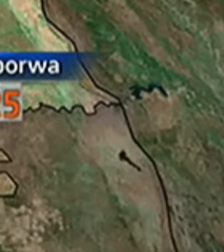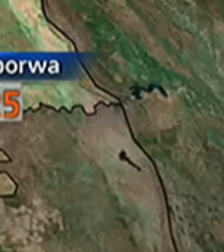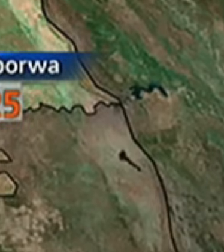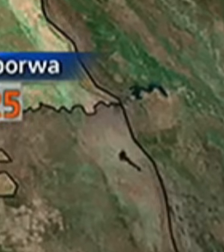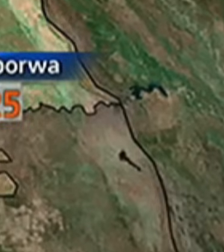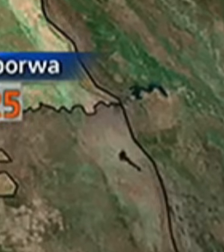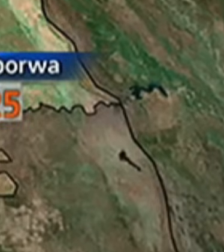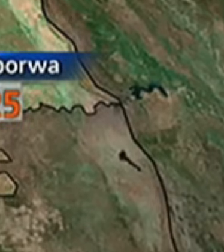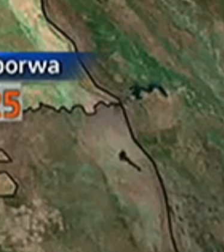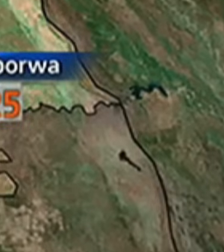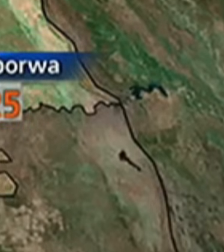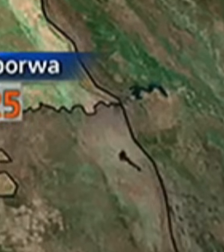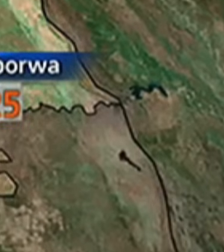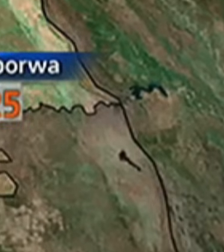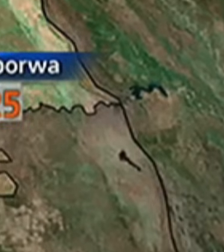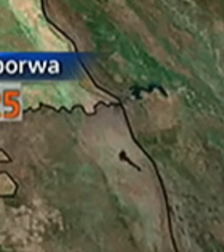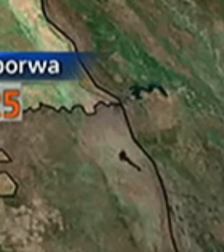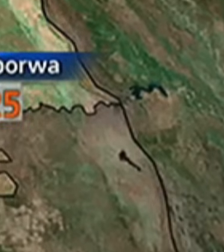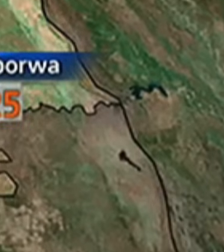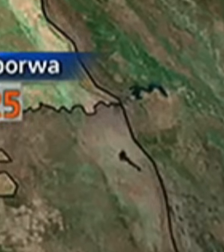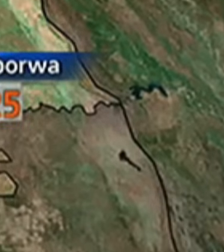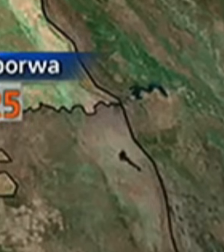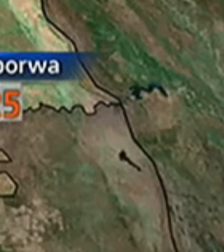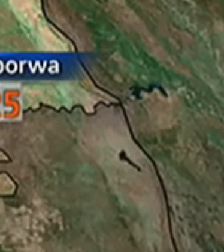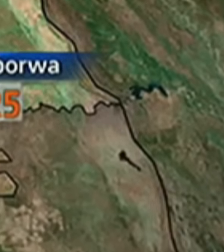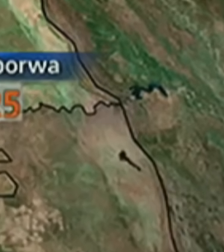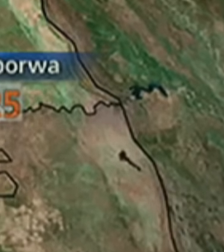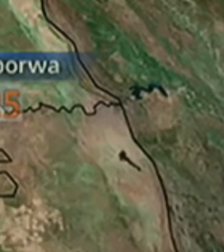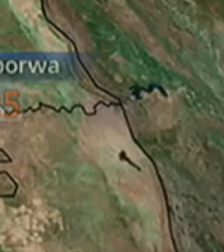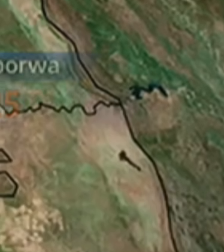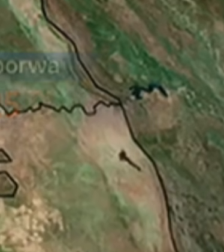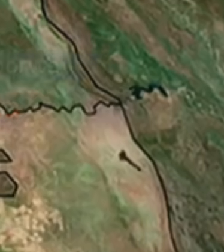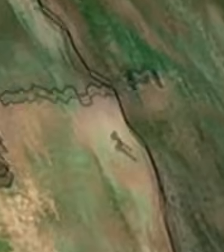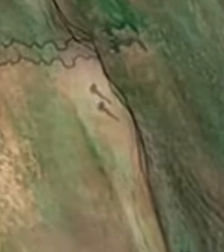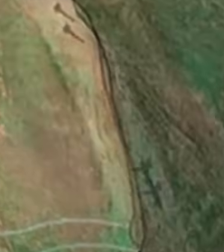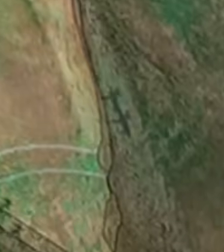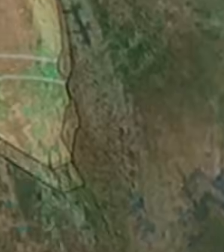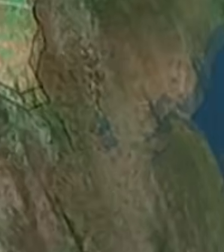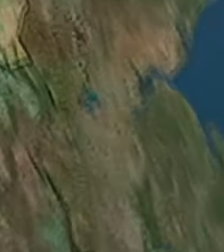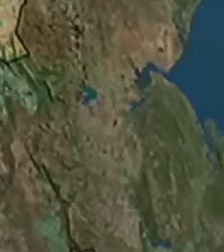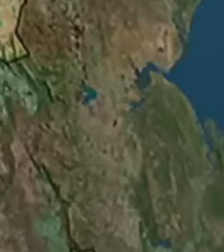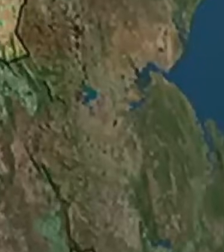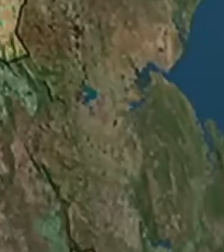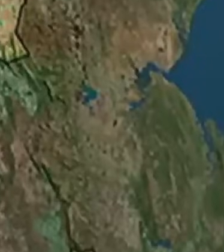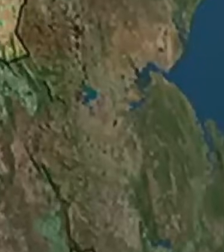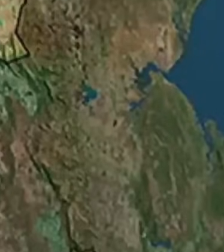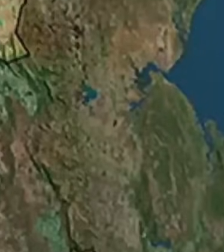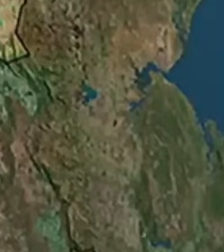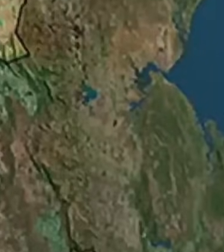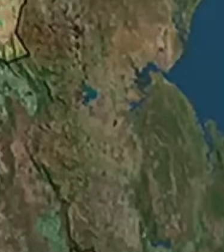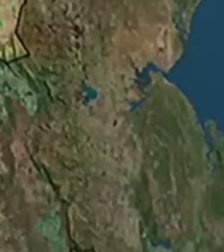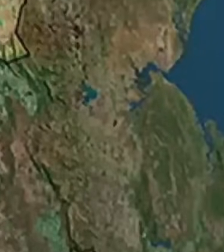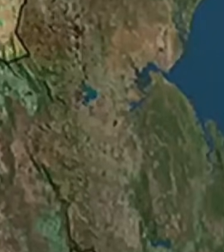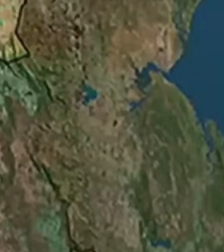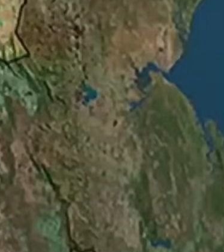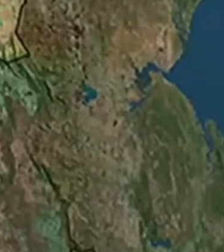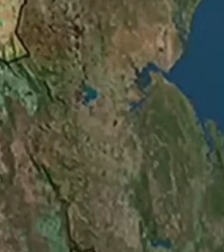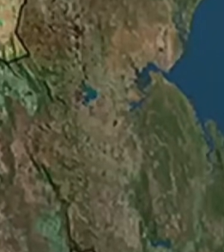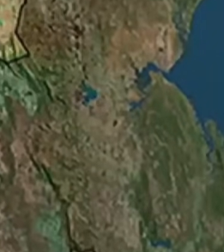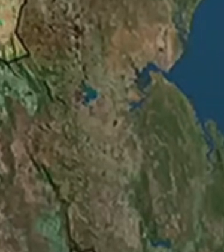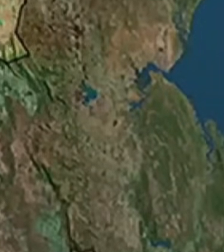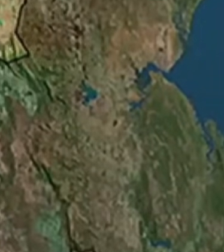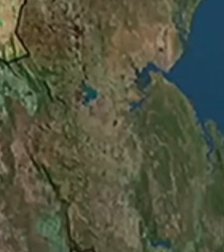botsaneng go fihlabele ka bopolokwane go laetša ga botsena fela go fodile ka baka la gore maro a pešitše ka dikarolong tšeo go le ka dikarolong tša ka Mpumalanga re go bona ga botsenyana fela